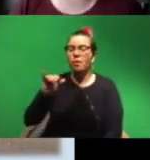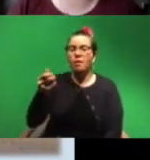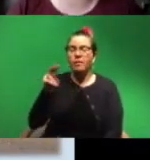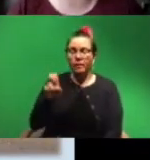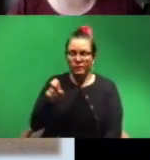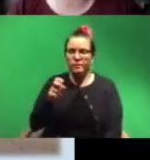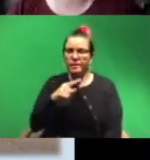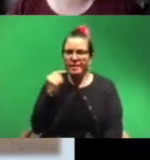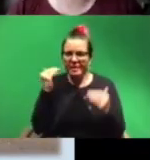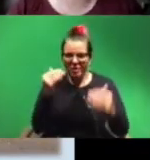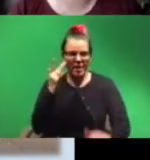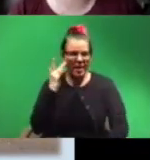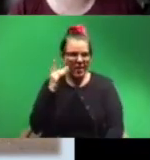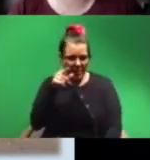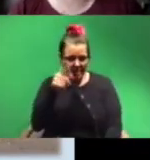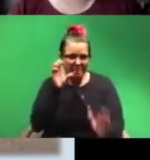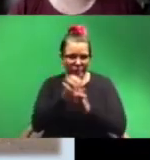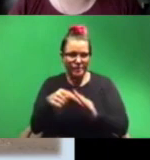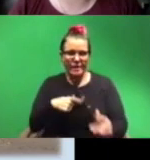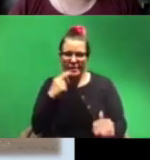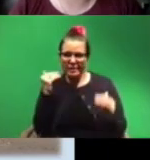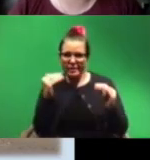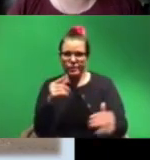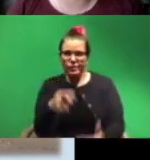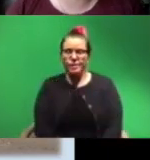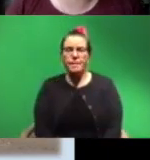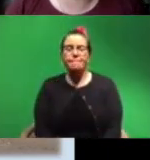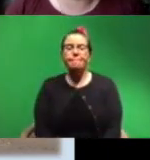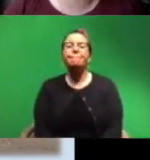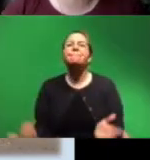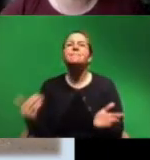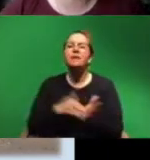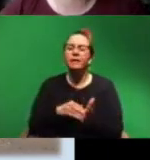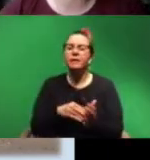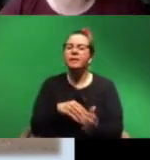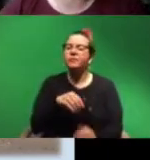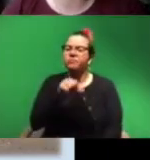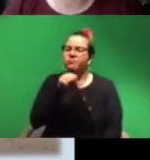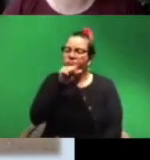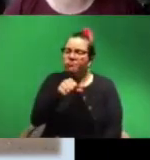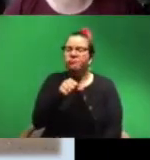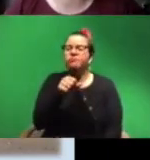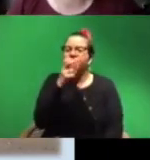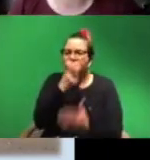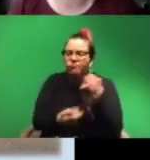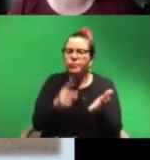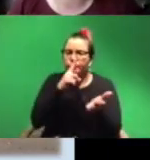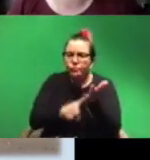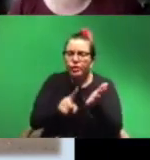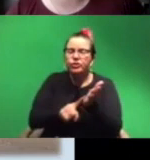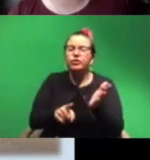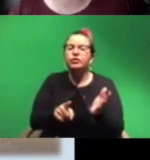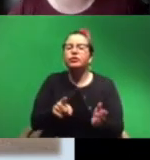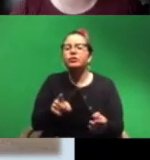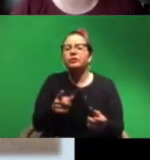is me in the Mojave Desert. And again, just really loved kind of doing research and getting stuck into trying to